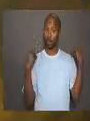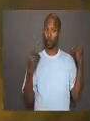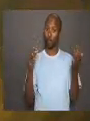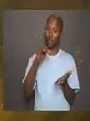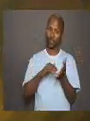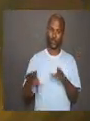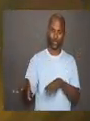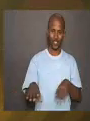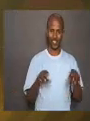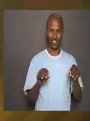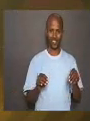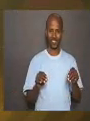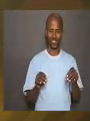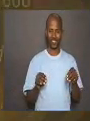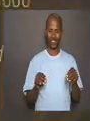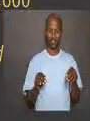Hello again, students.